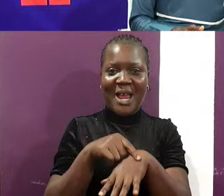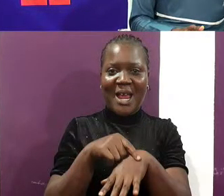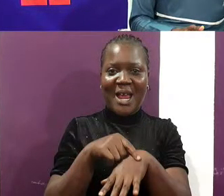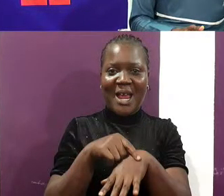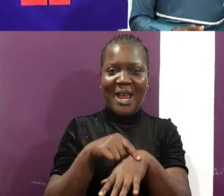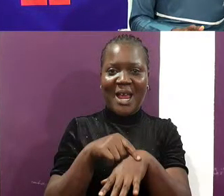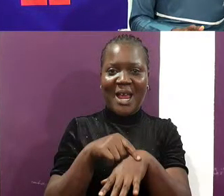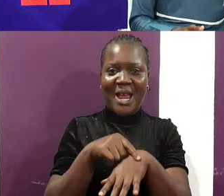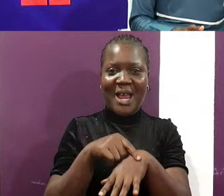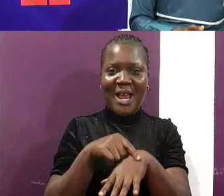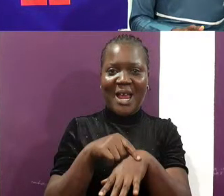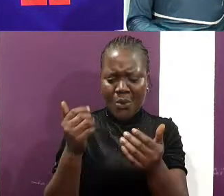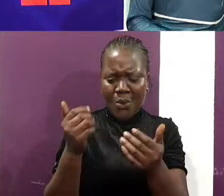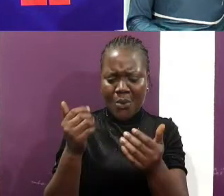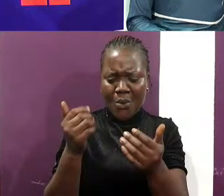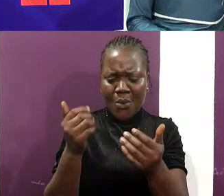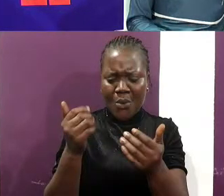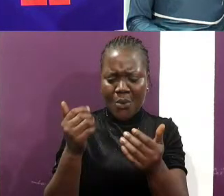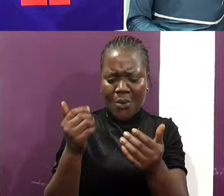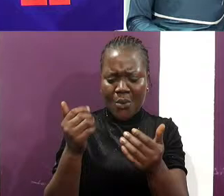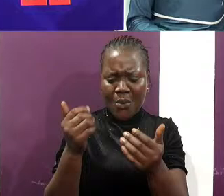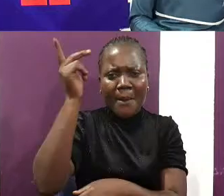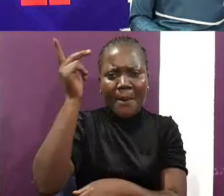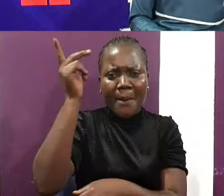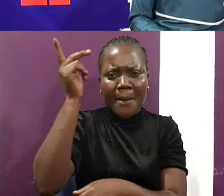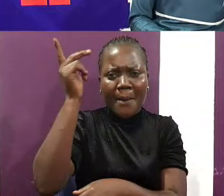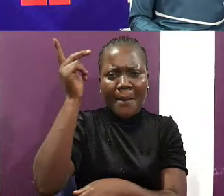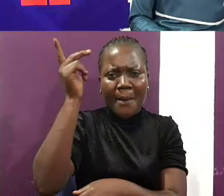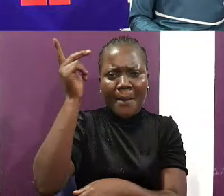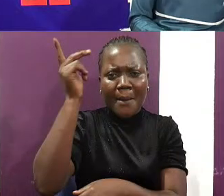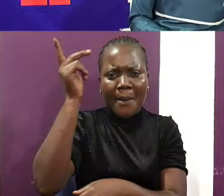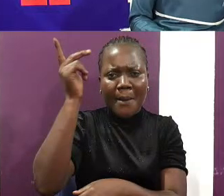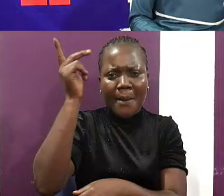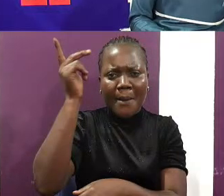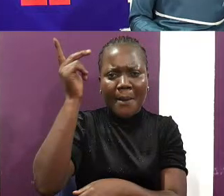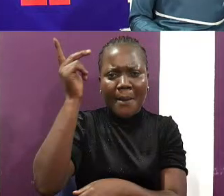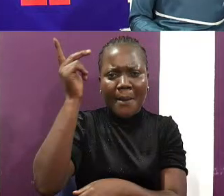purpose of intensifying our faith ye wo.